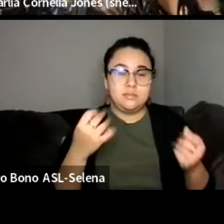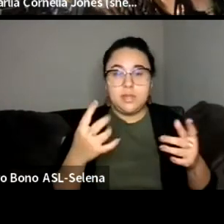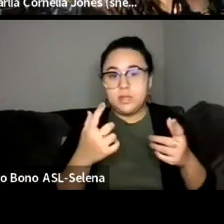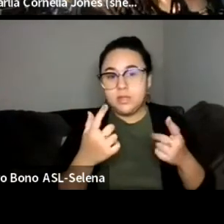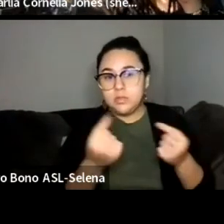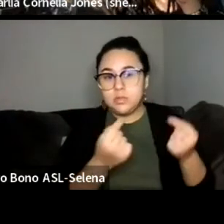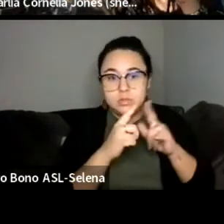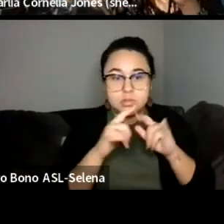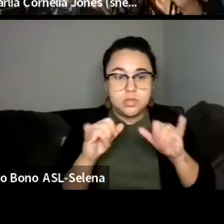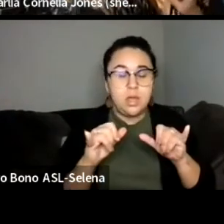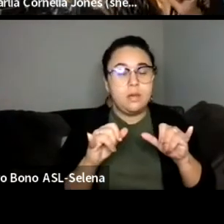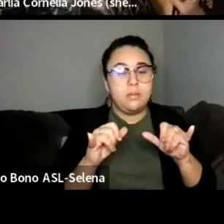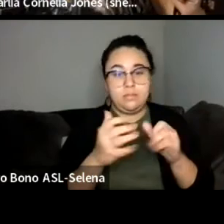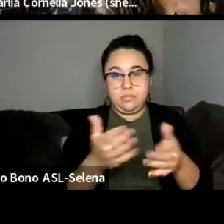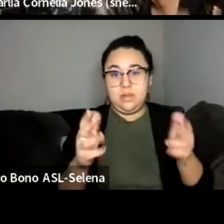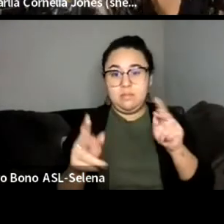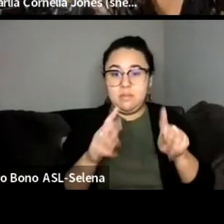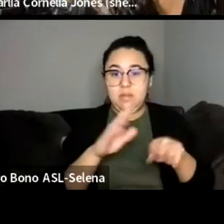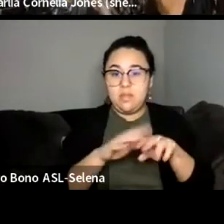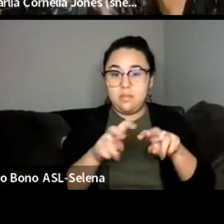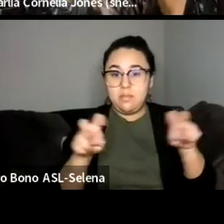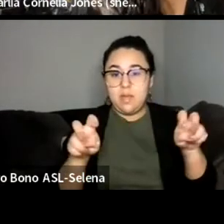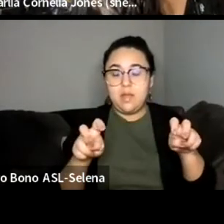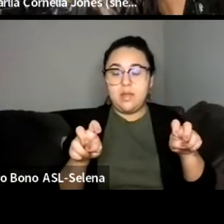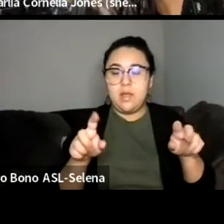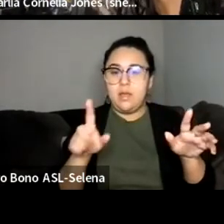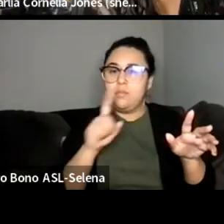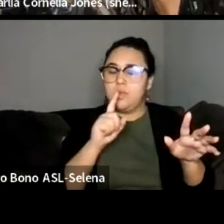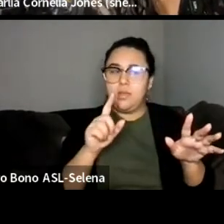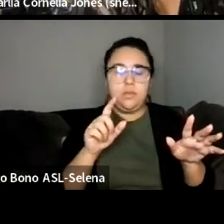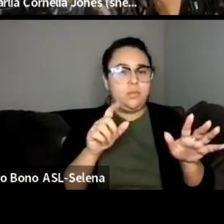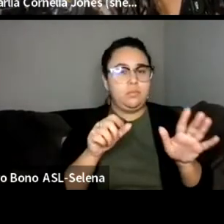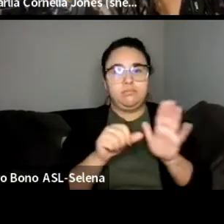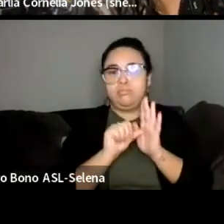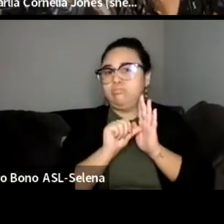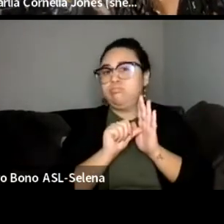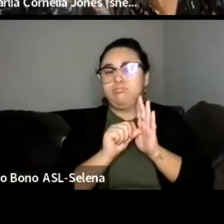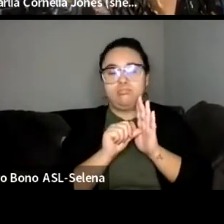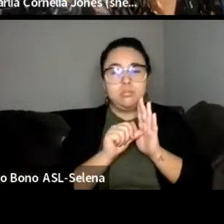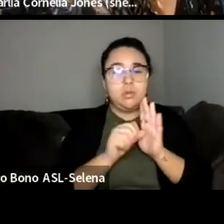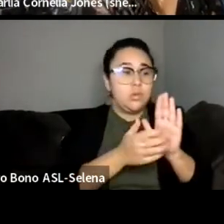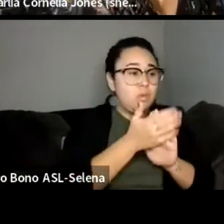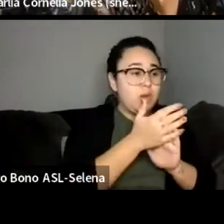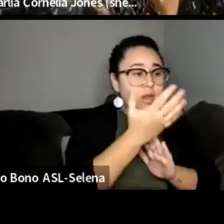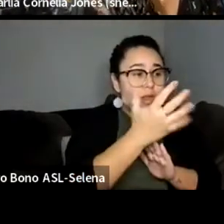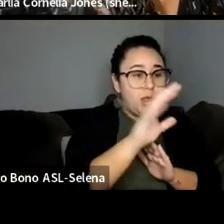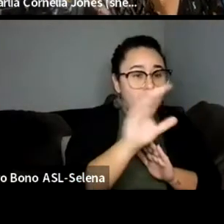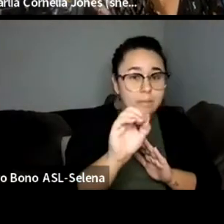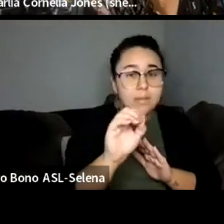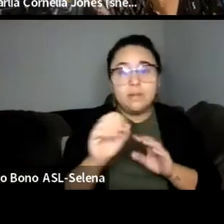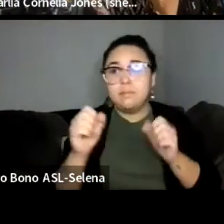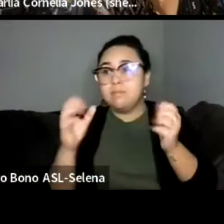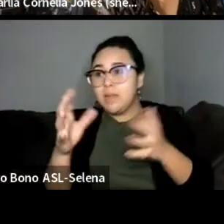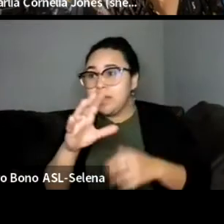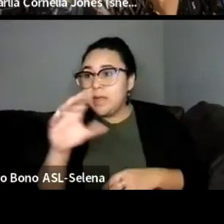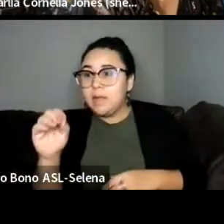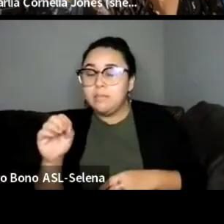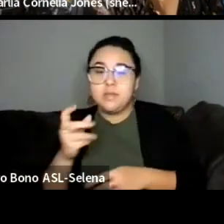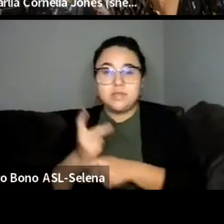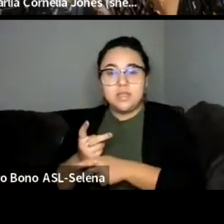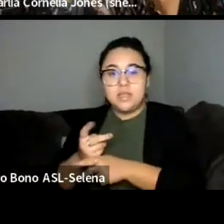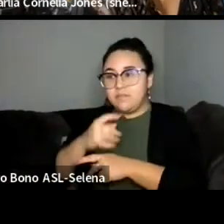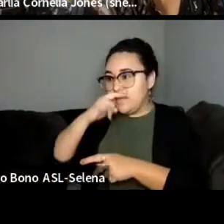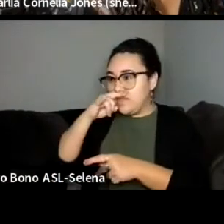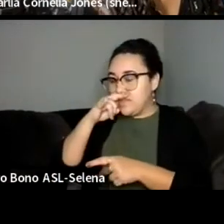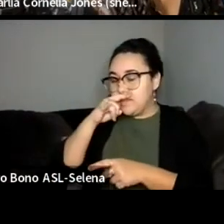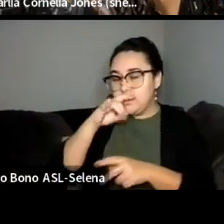I like that blows my mind. That takes me back, because running a company or running multiple companies and a child and, you know,